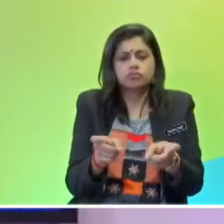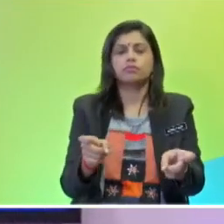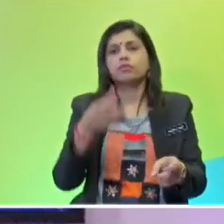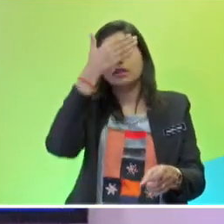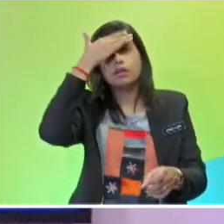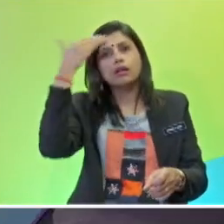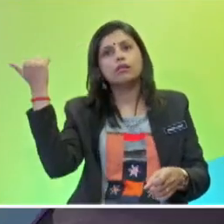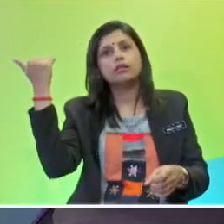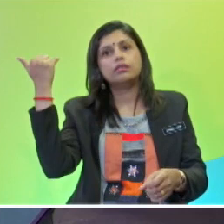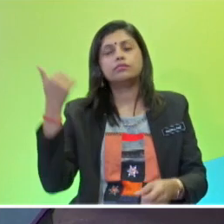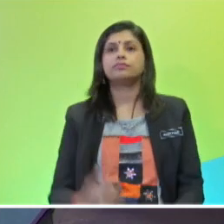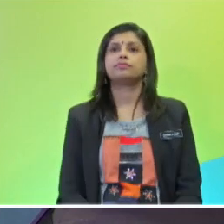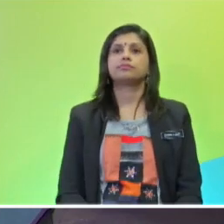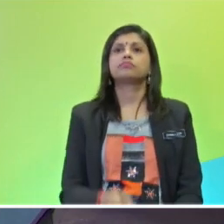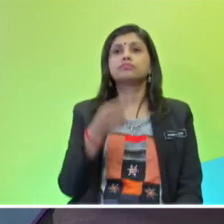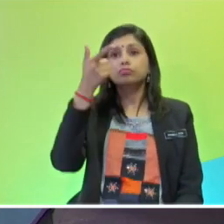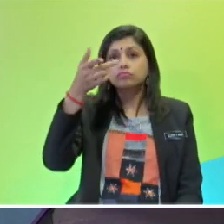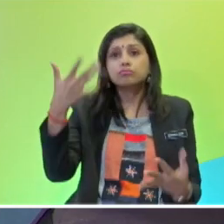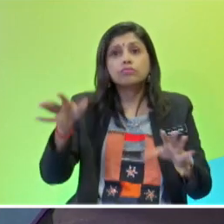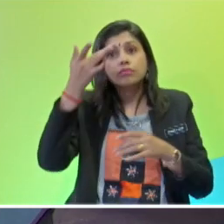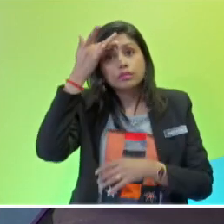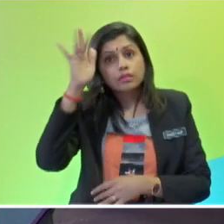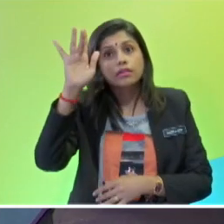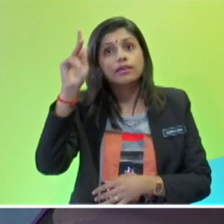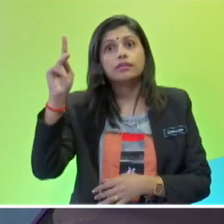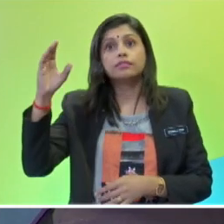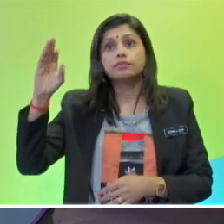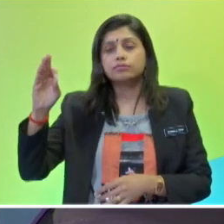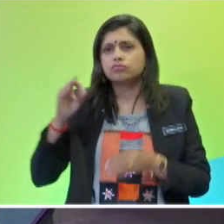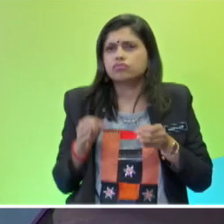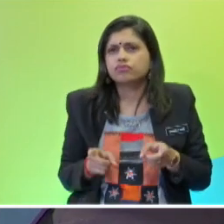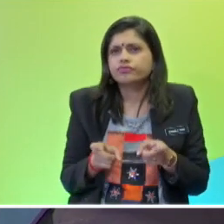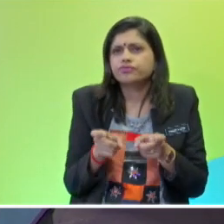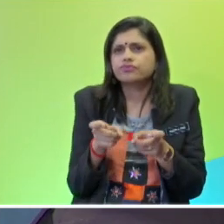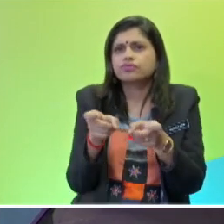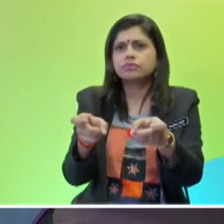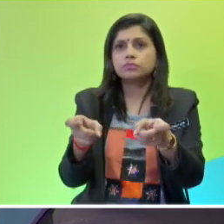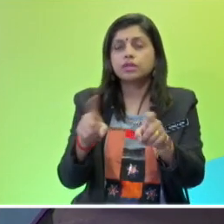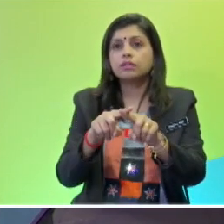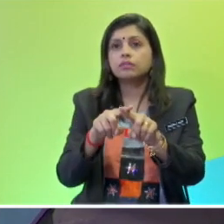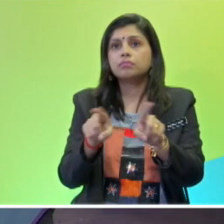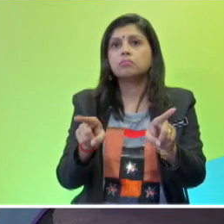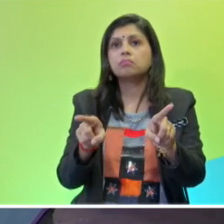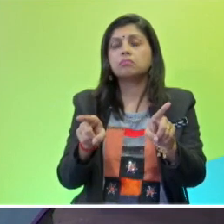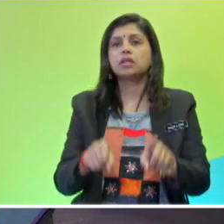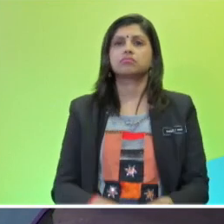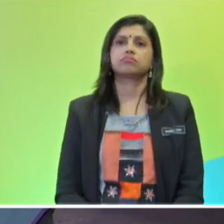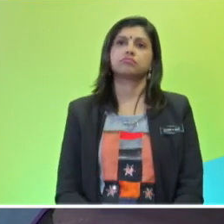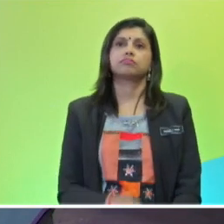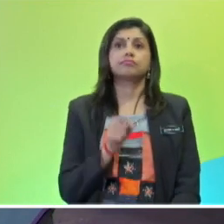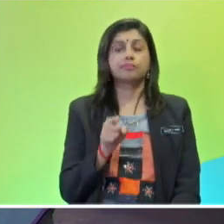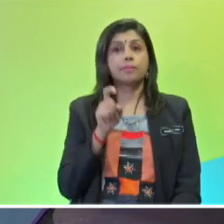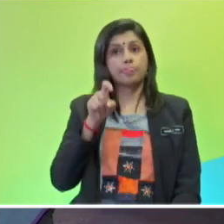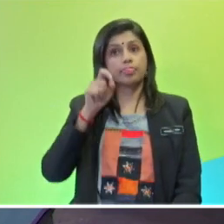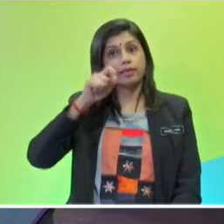why? You learn the method of KCF, then you can perform fastly. Okay. Correct. 10 stars for you, Sean. thank you so much, Teacher